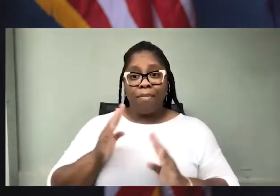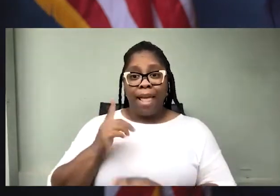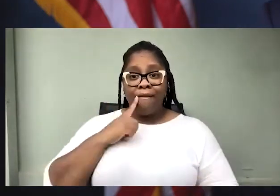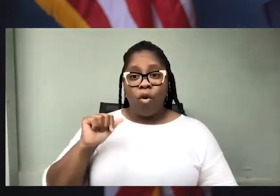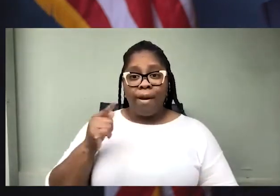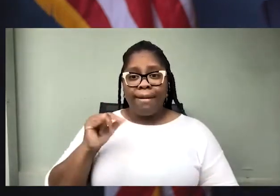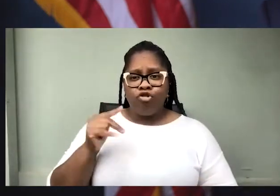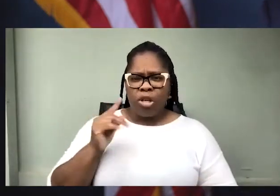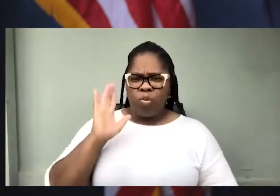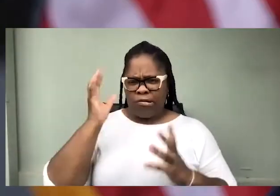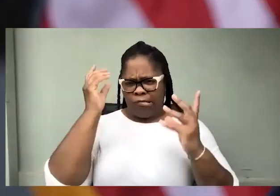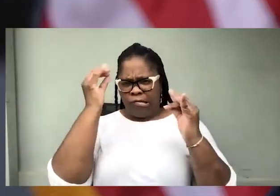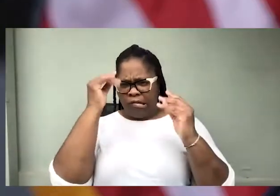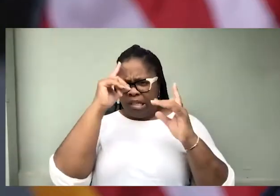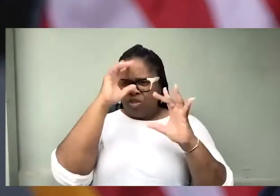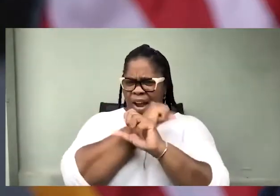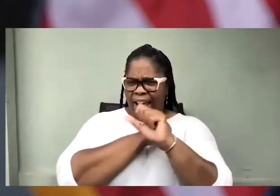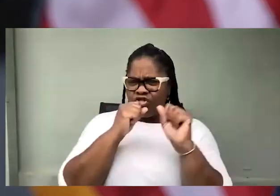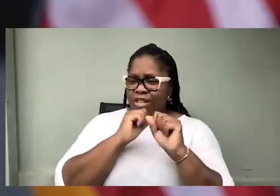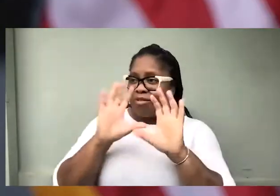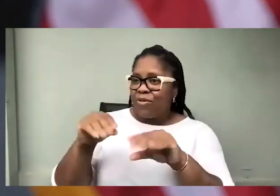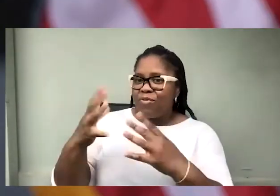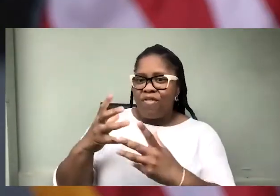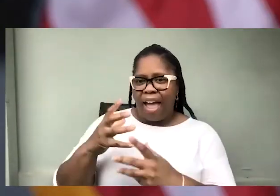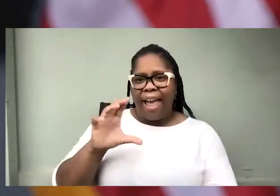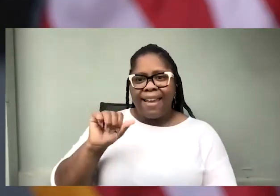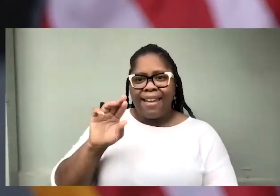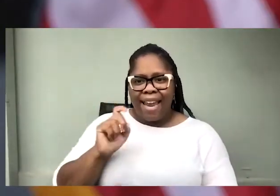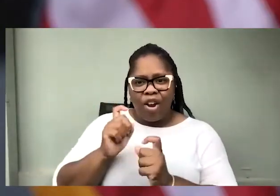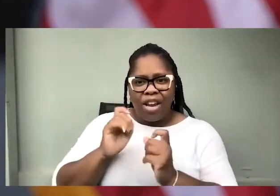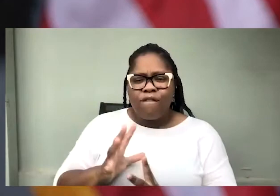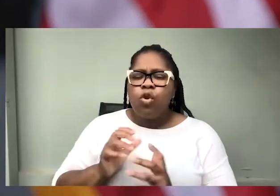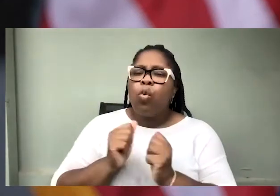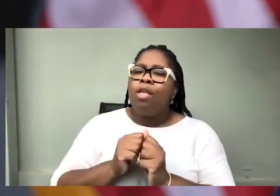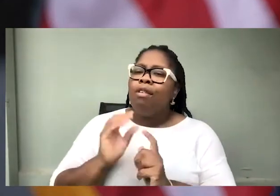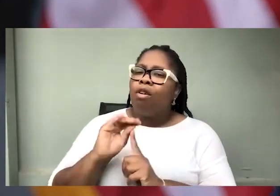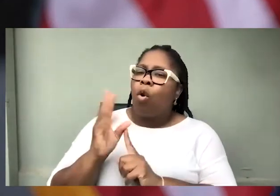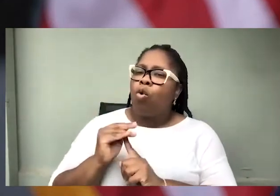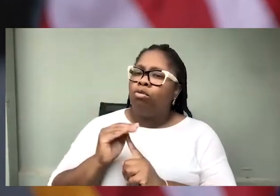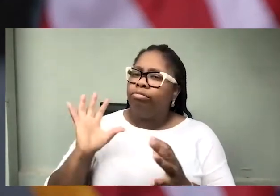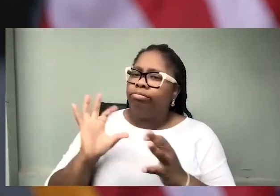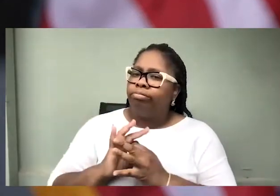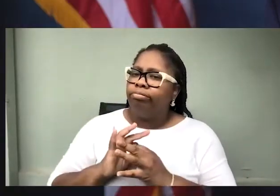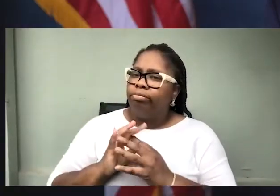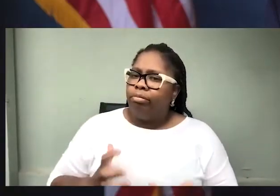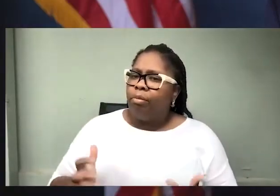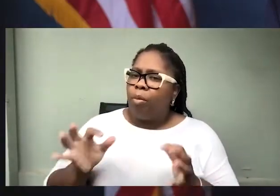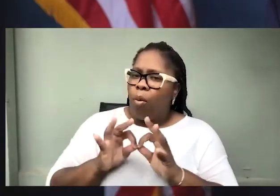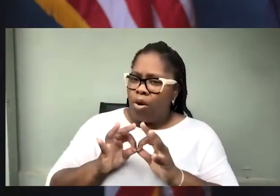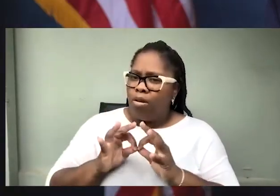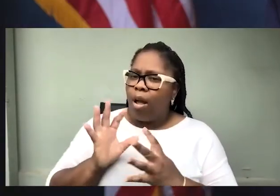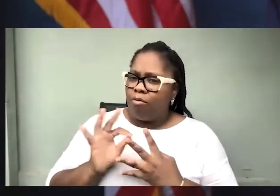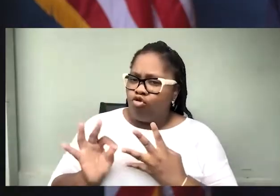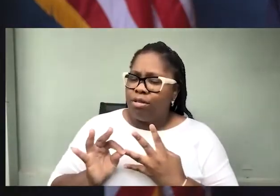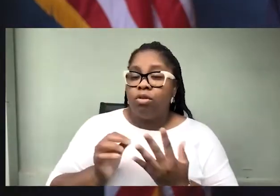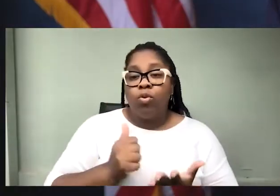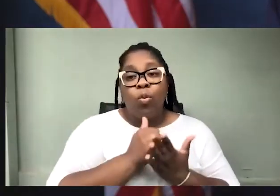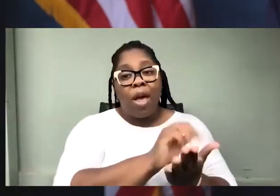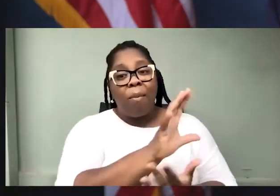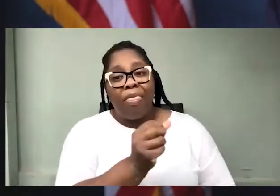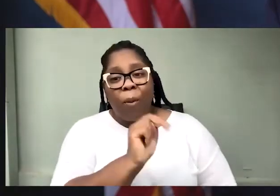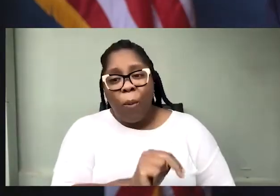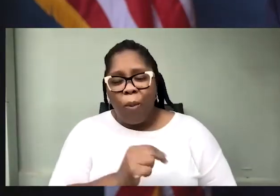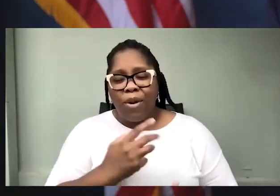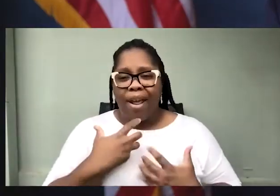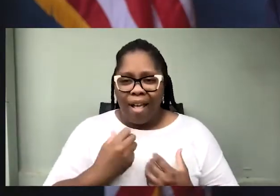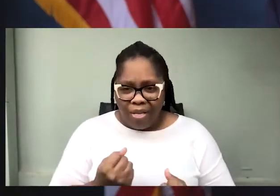provide caregivers with culturally competent options that not only improve their own health, financial outlook, and quality